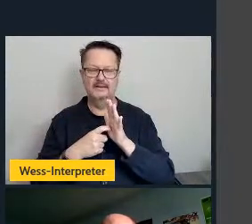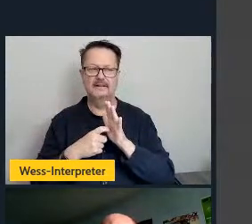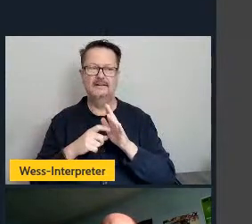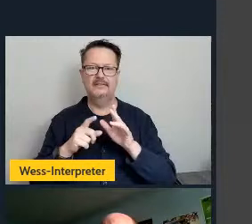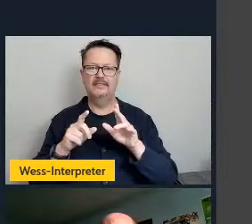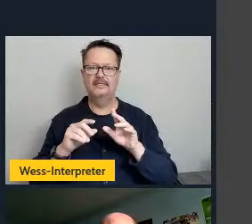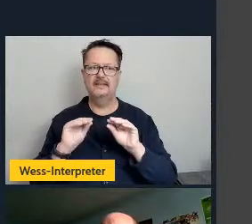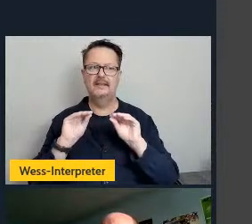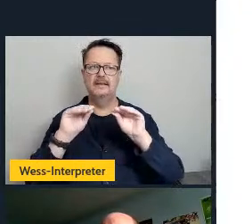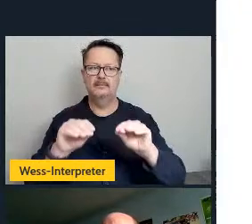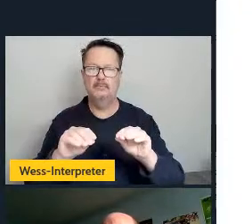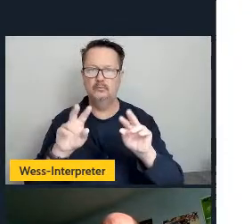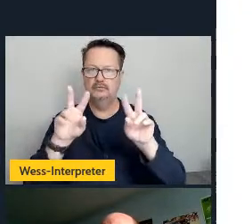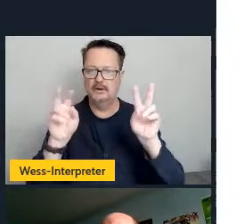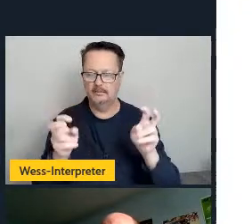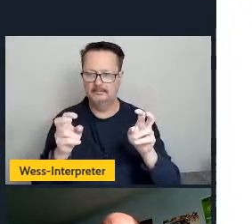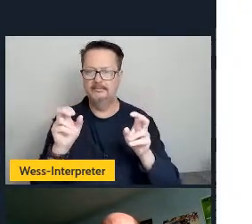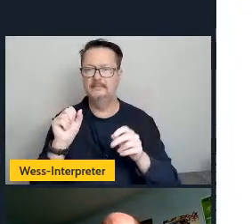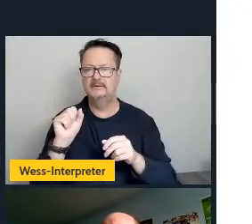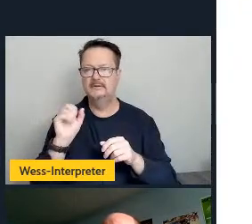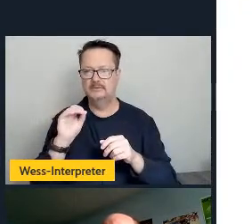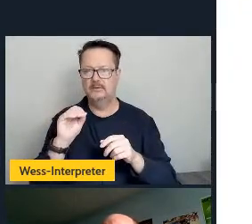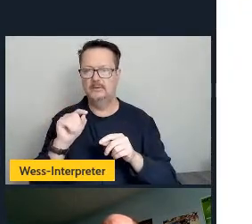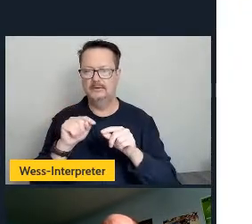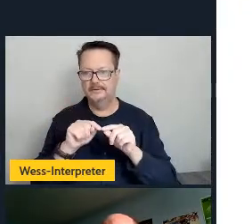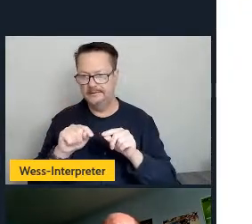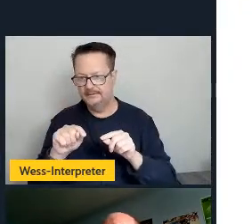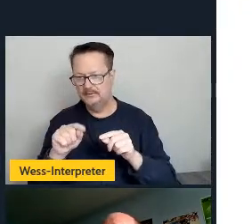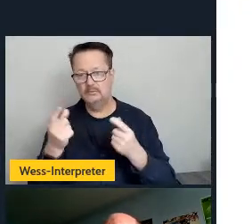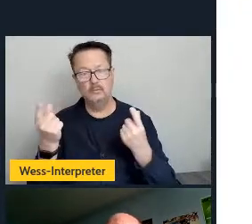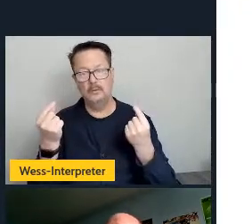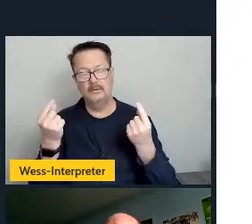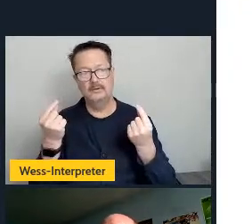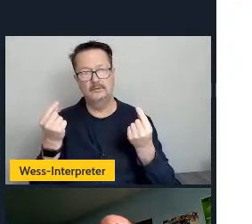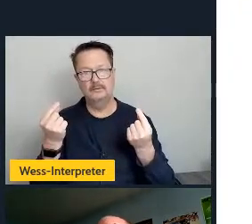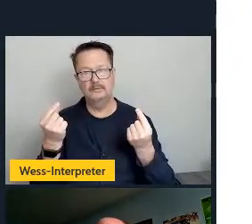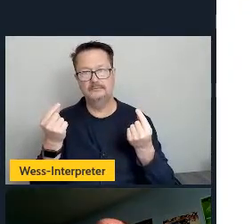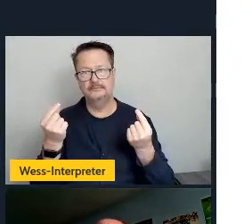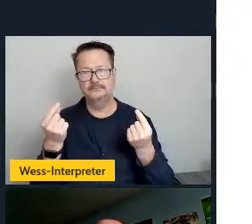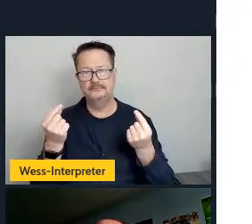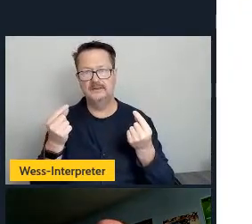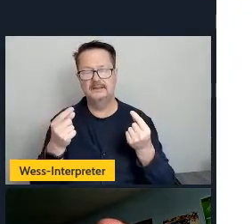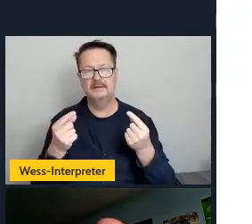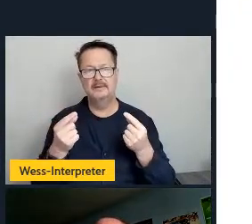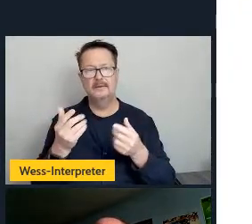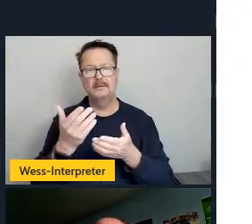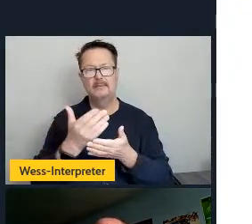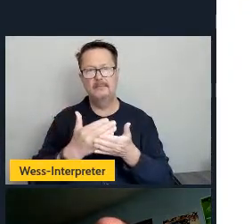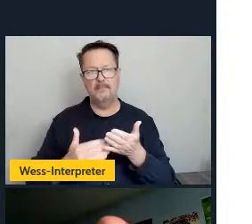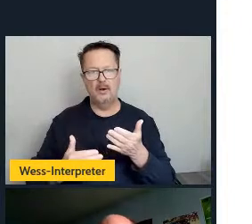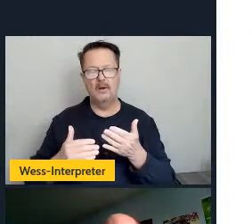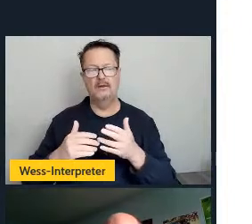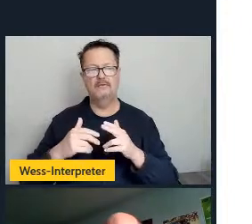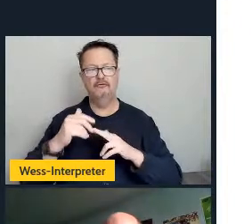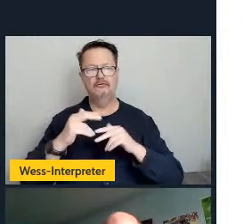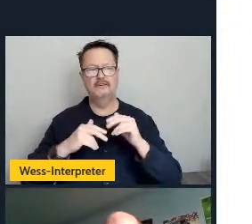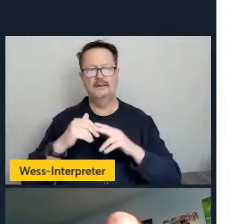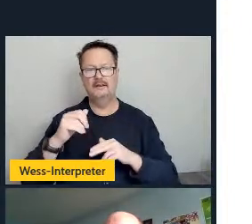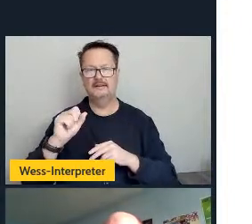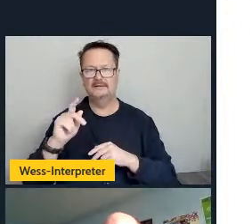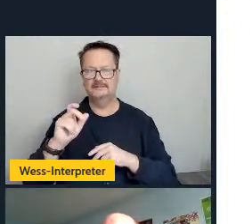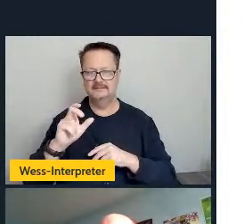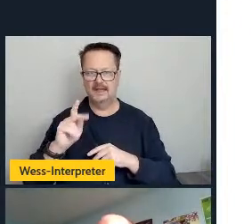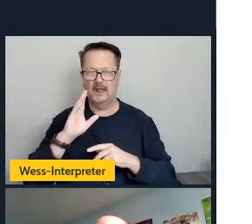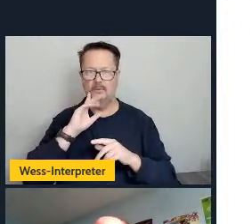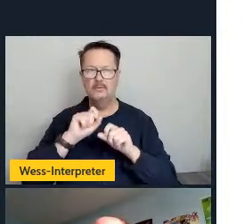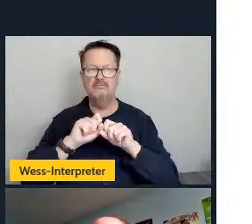topic. So what we're going to do is, as part of the integration test stack, we're going to deploy a